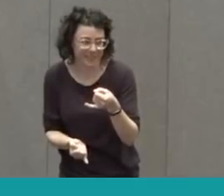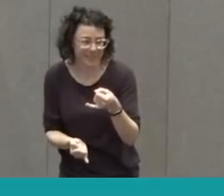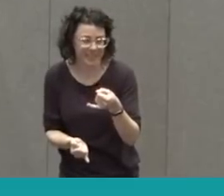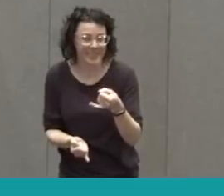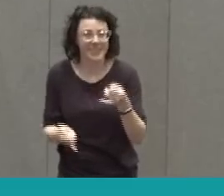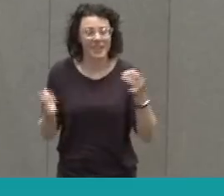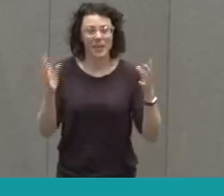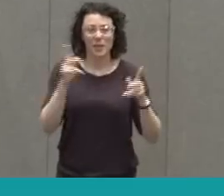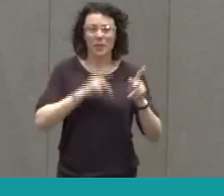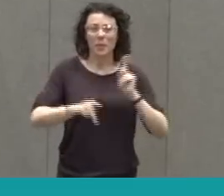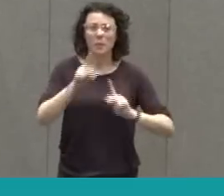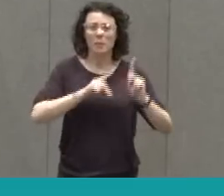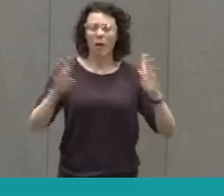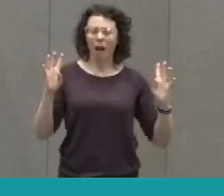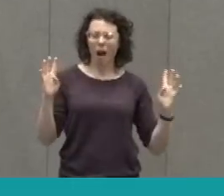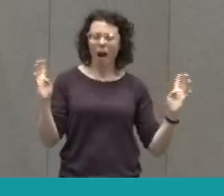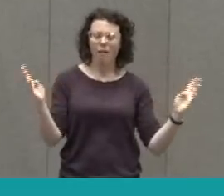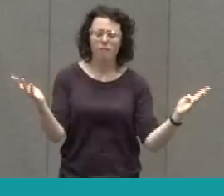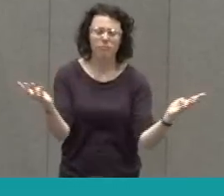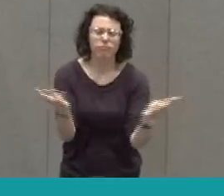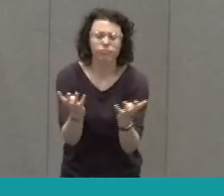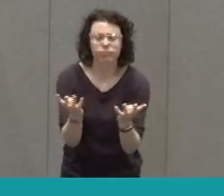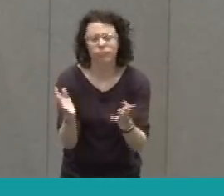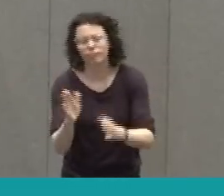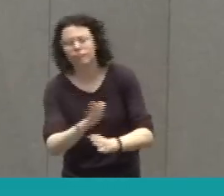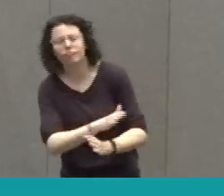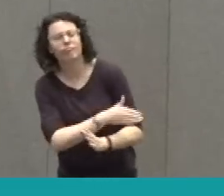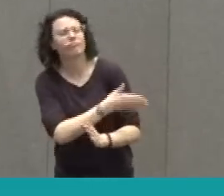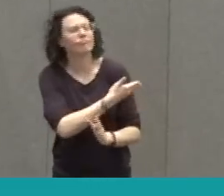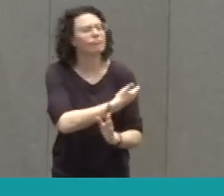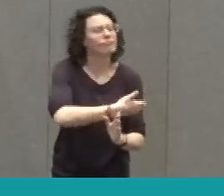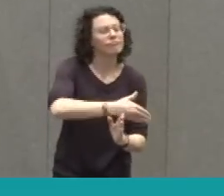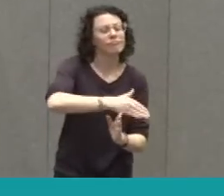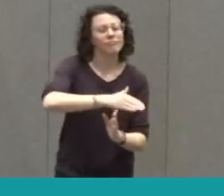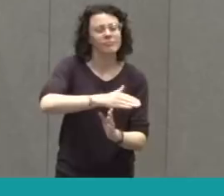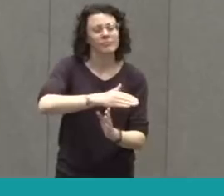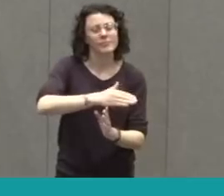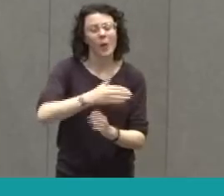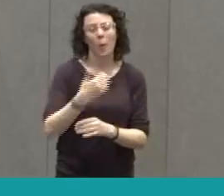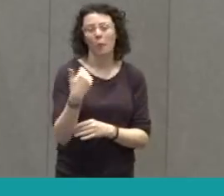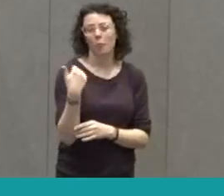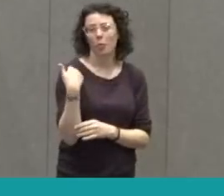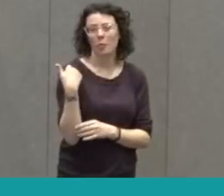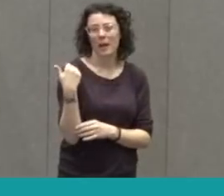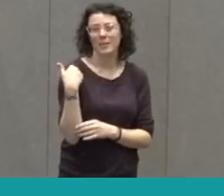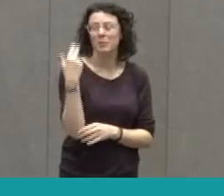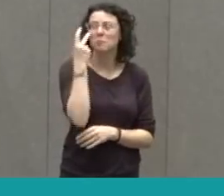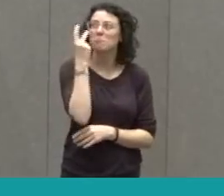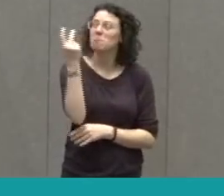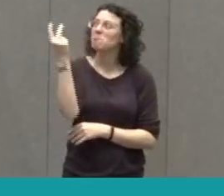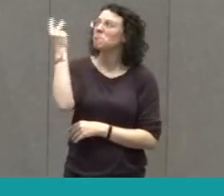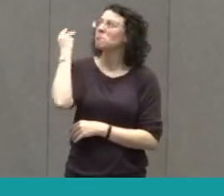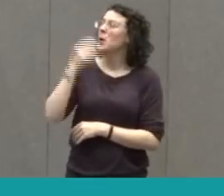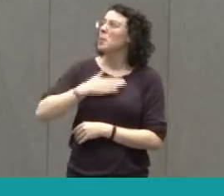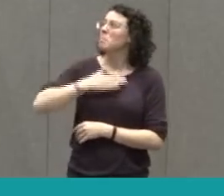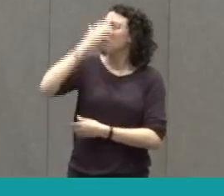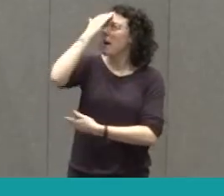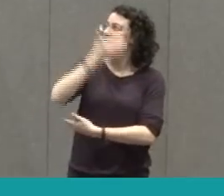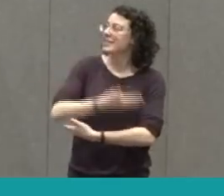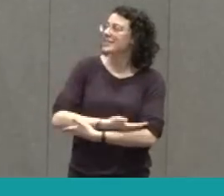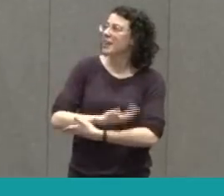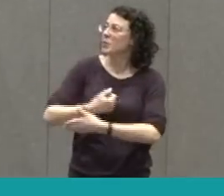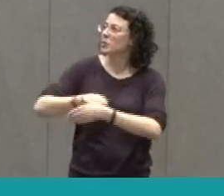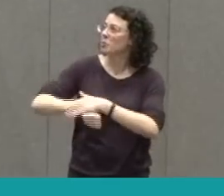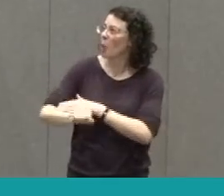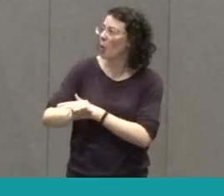to each other. This reminds me of when my son was born and how happy my family, my